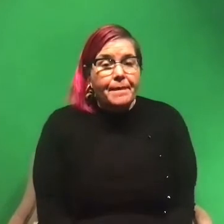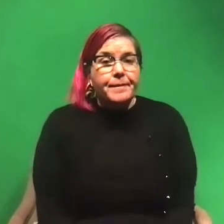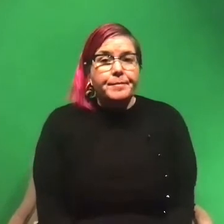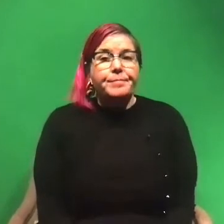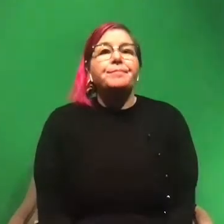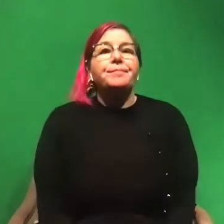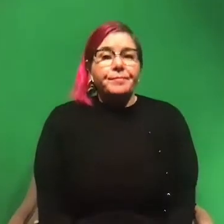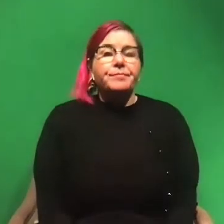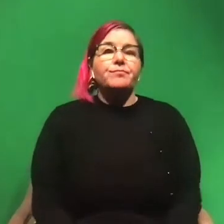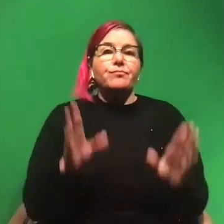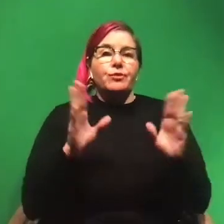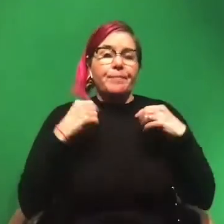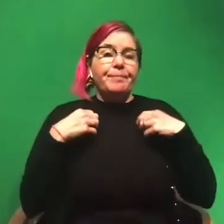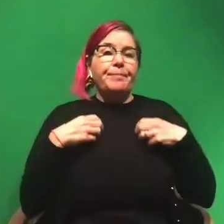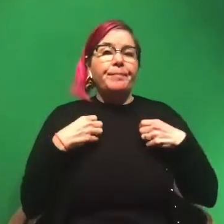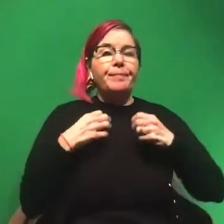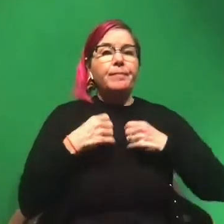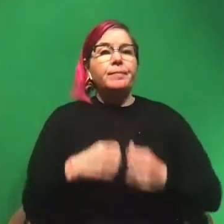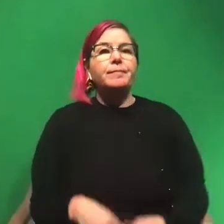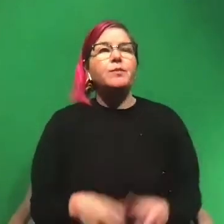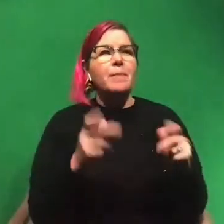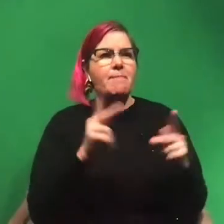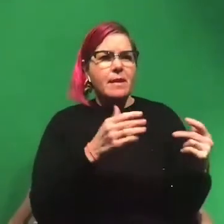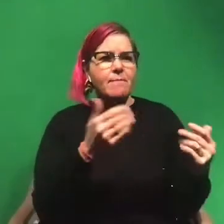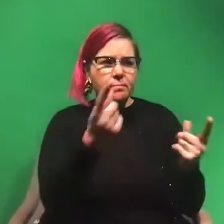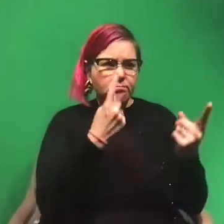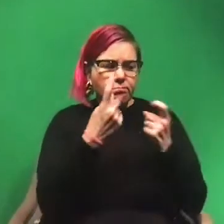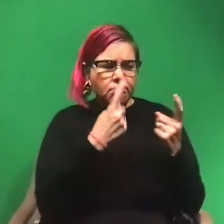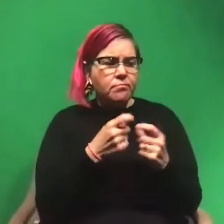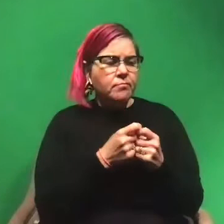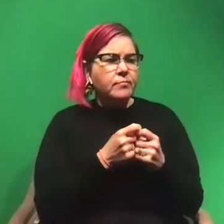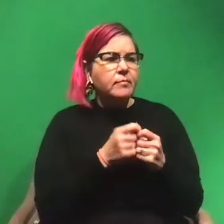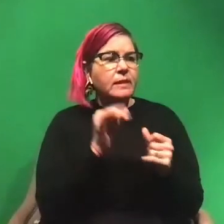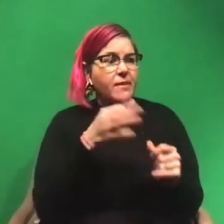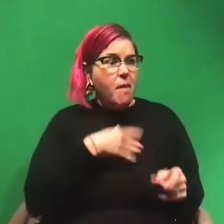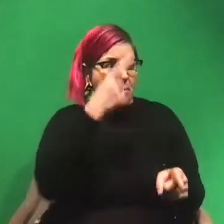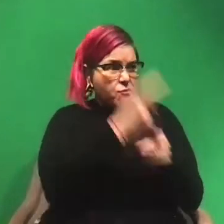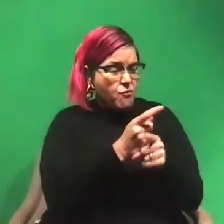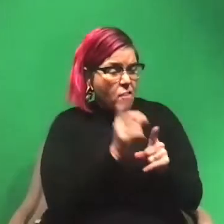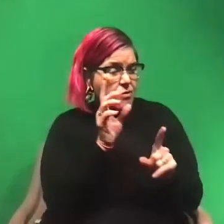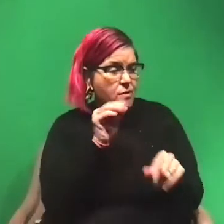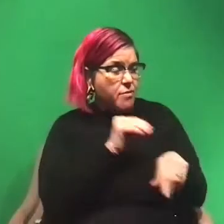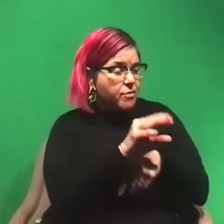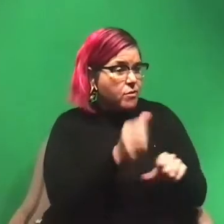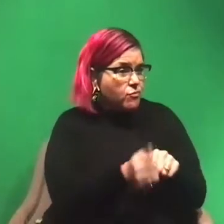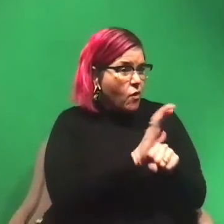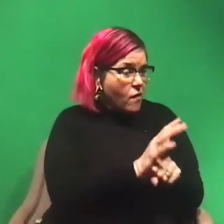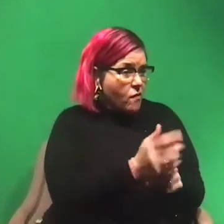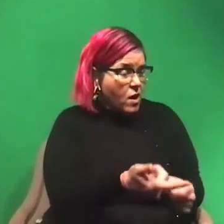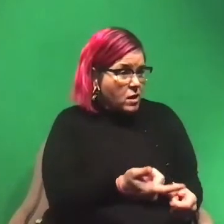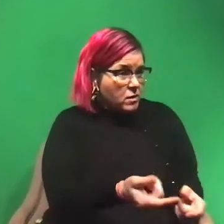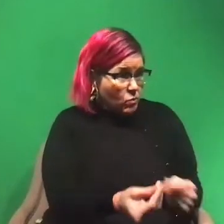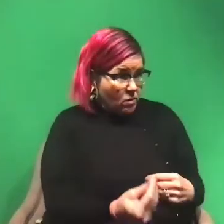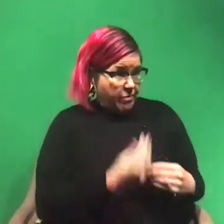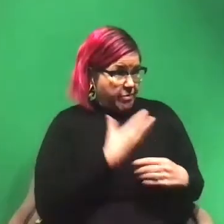All right, great. Let's see. So a lot of people are asking, like, if my brother gets coronavirus, will I get coronavirus? If my mom gets it,